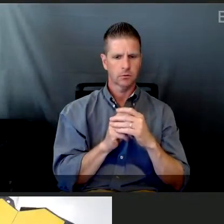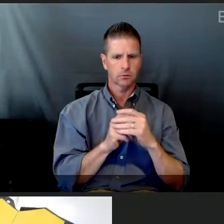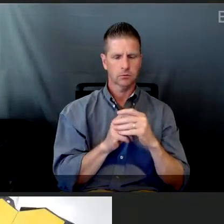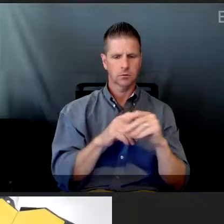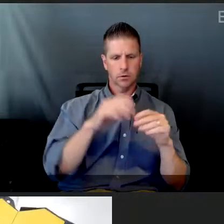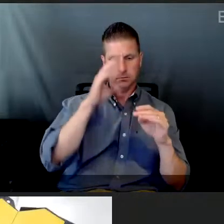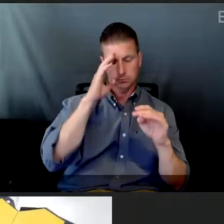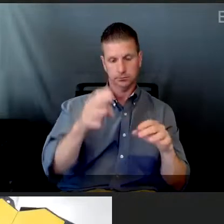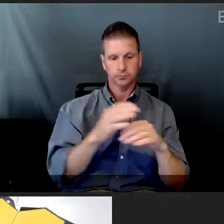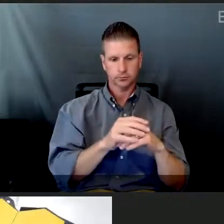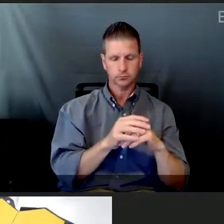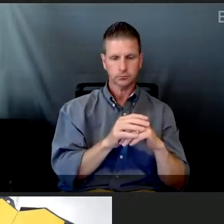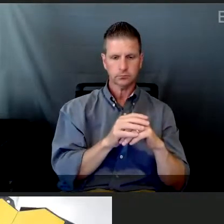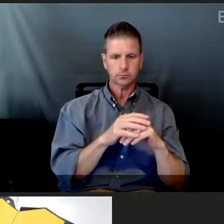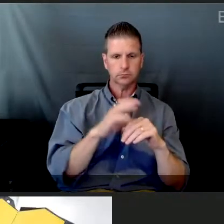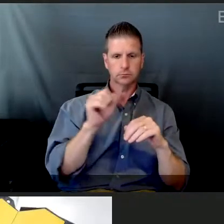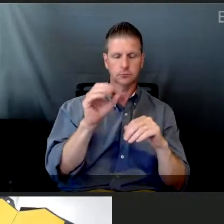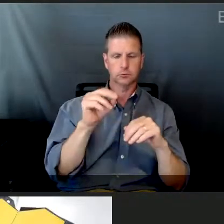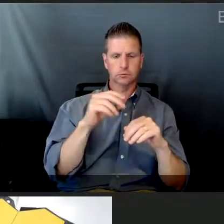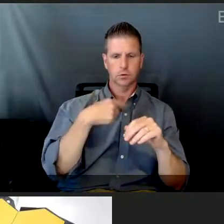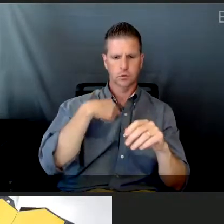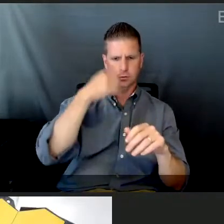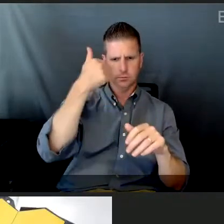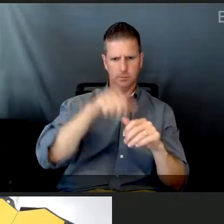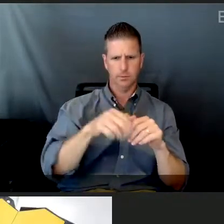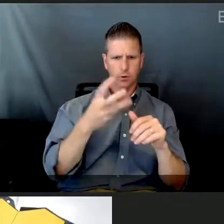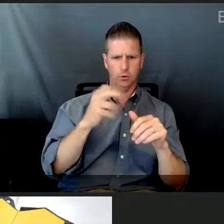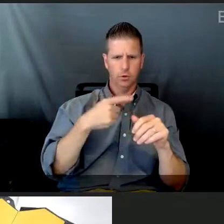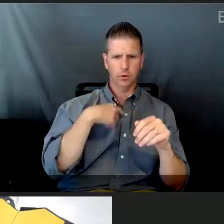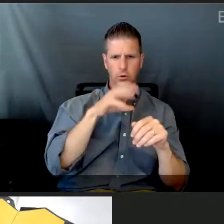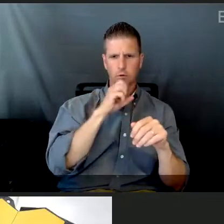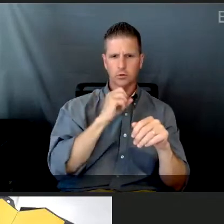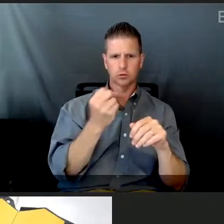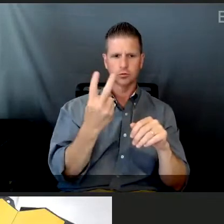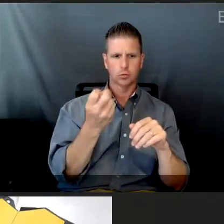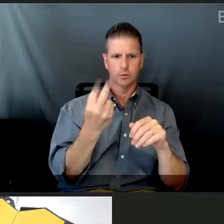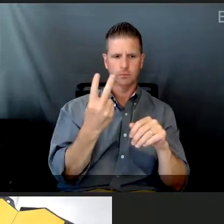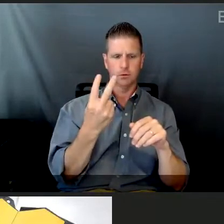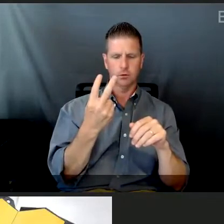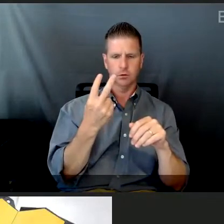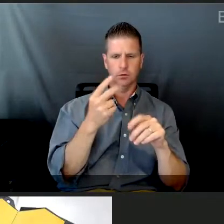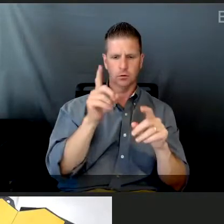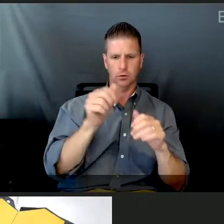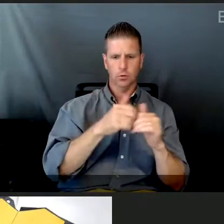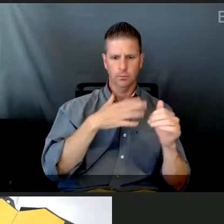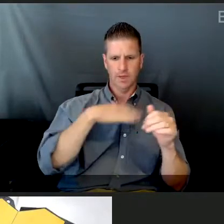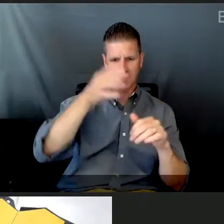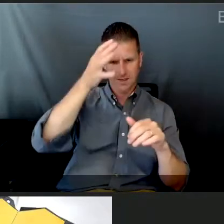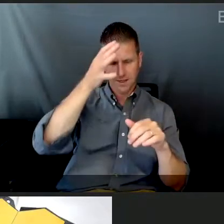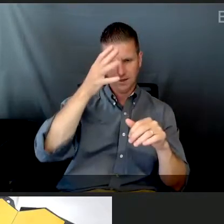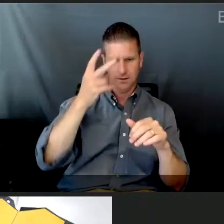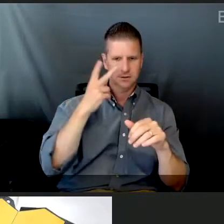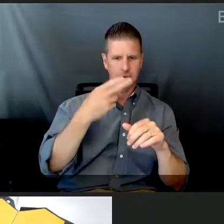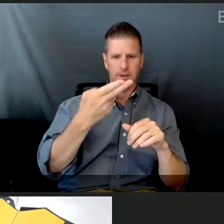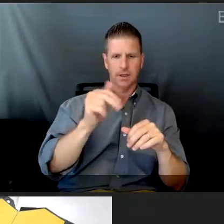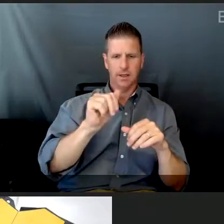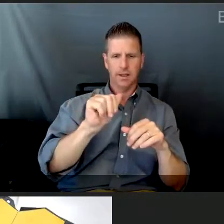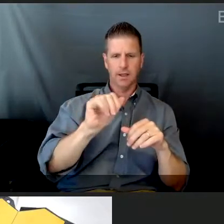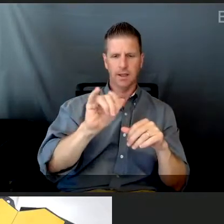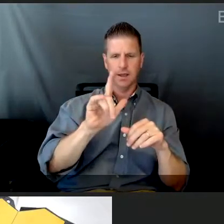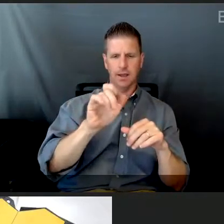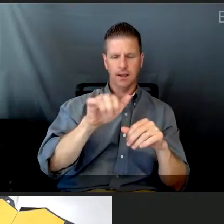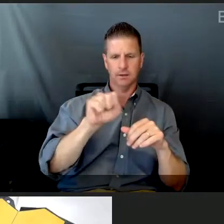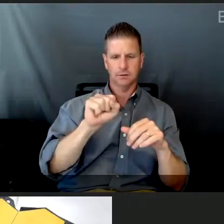Hi. So I remember when I was 12 years old, going out with my dad to see Halley's Comet. And I